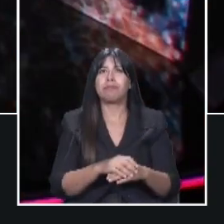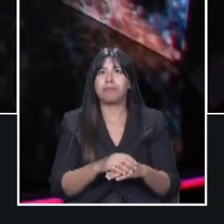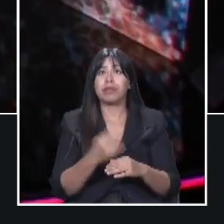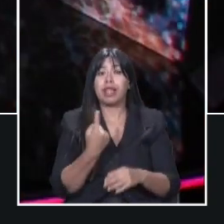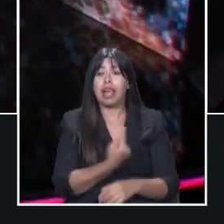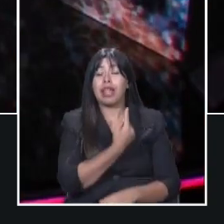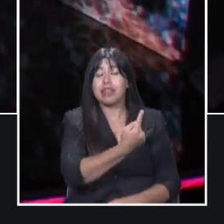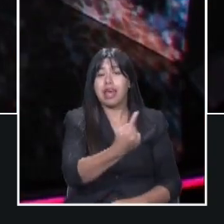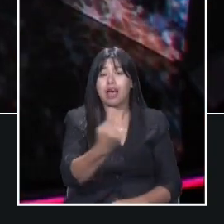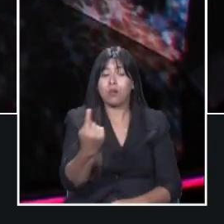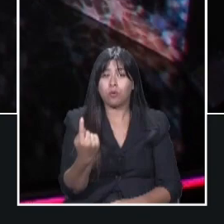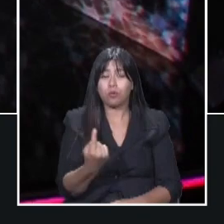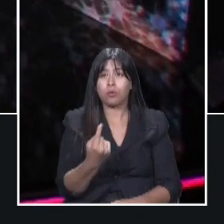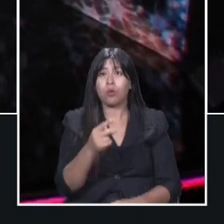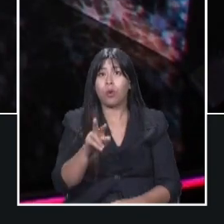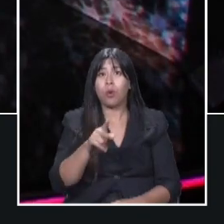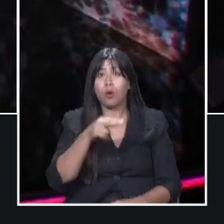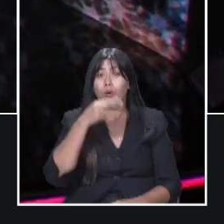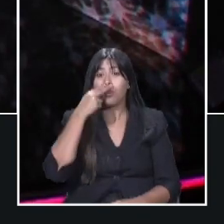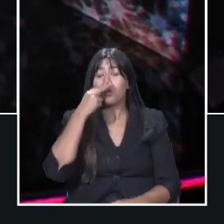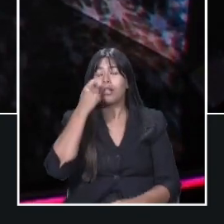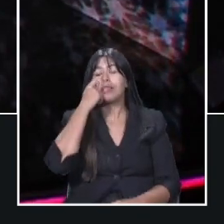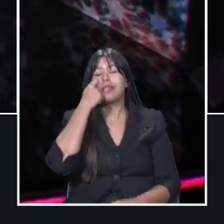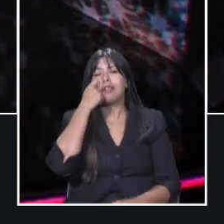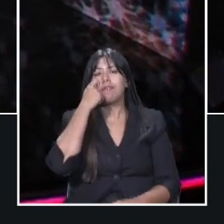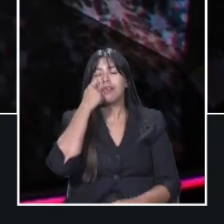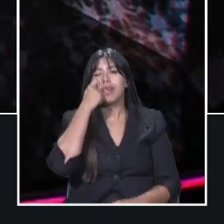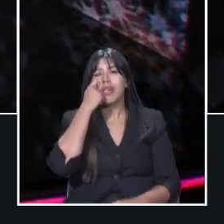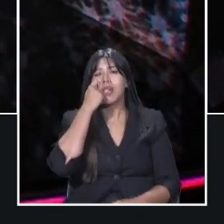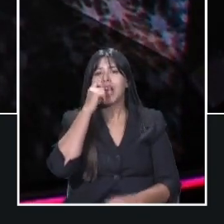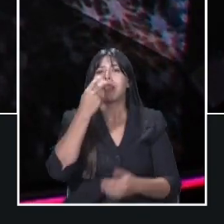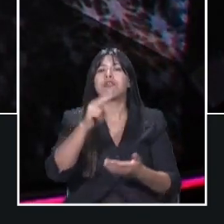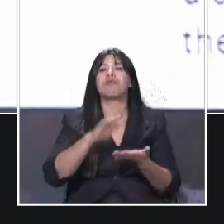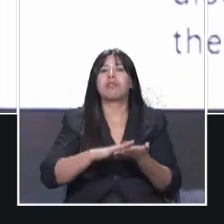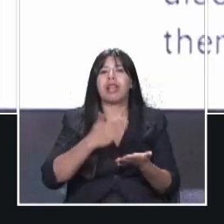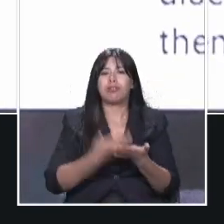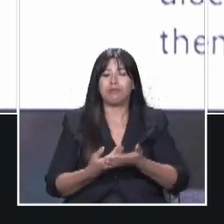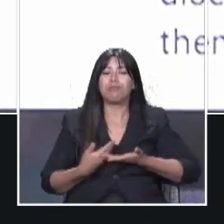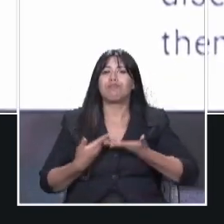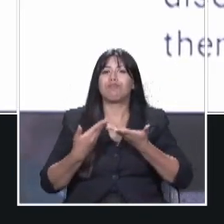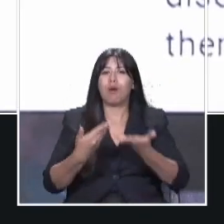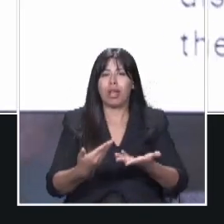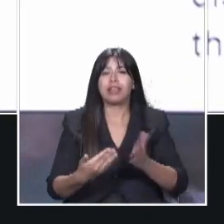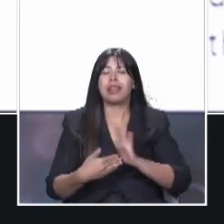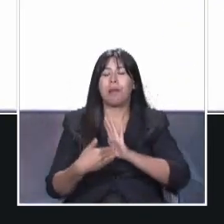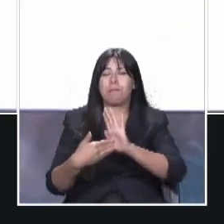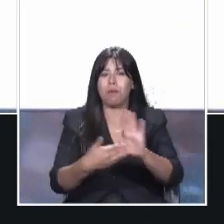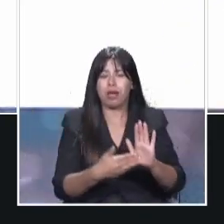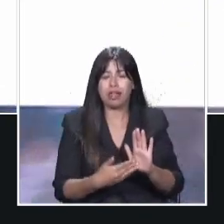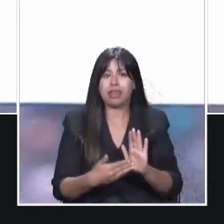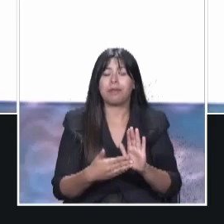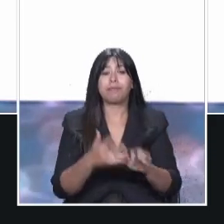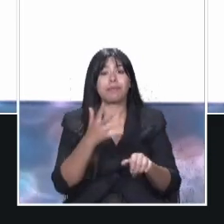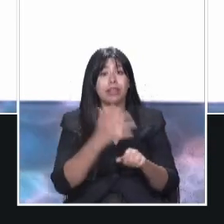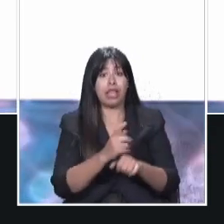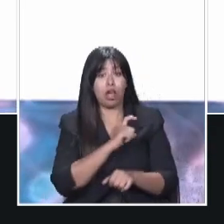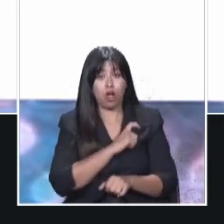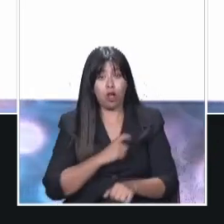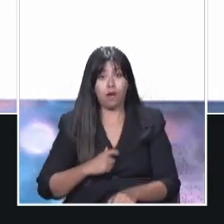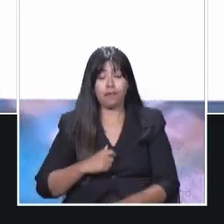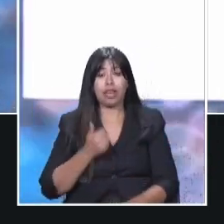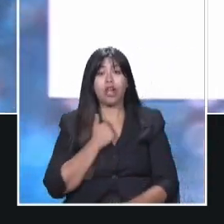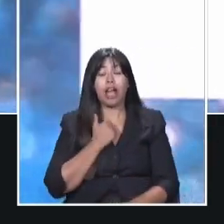your state of health. There is an initiative from the Canadian government called the Human Metabolome Database